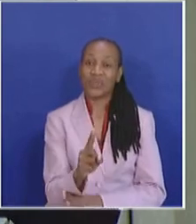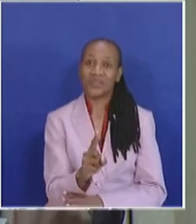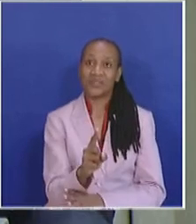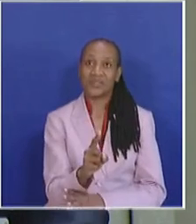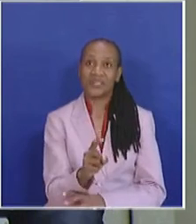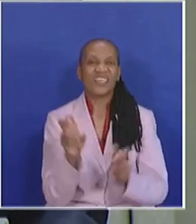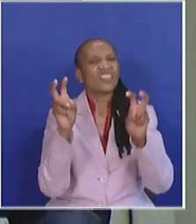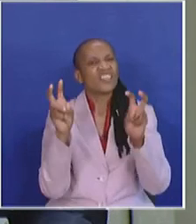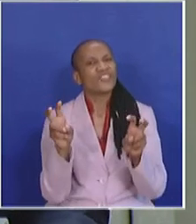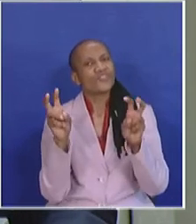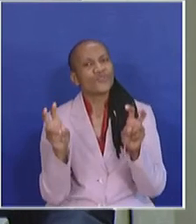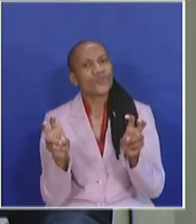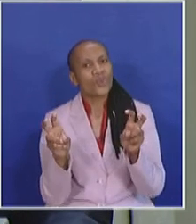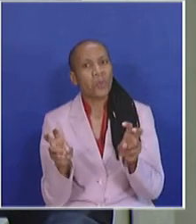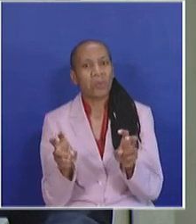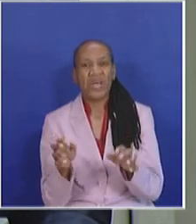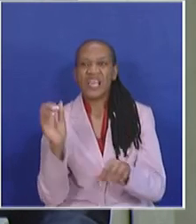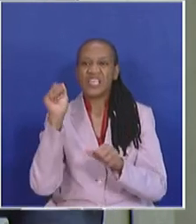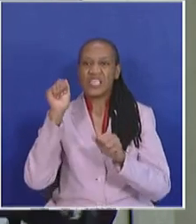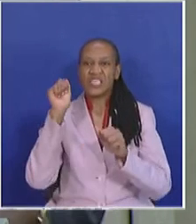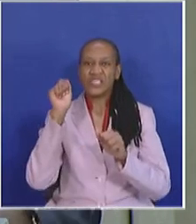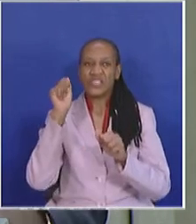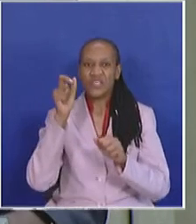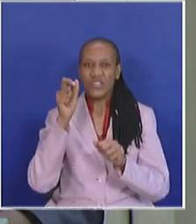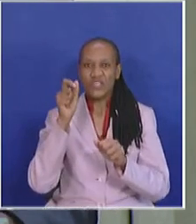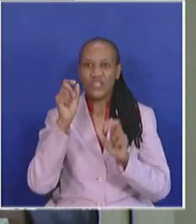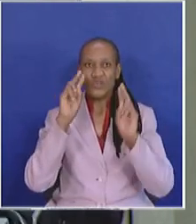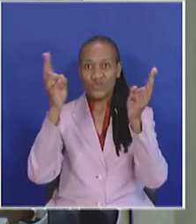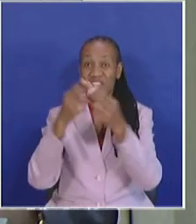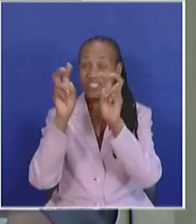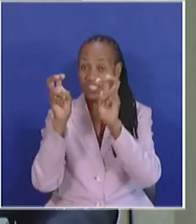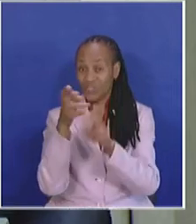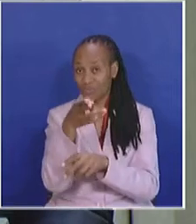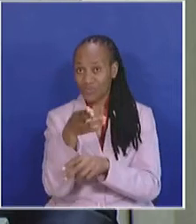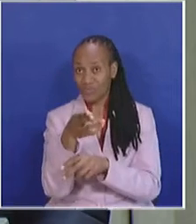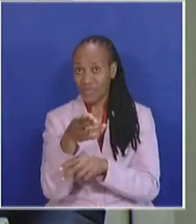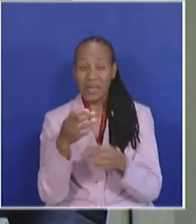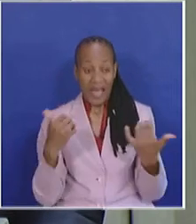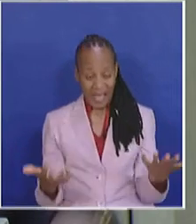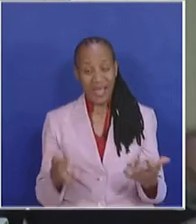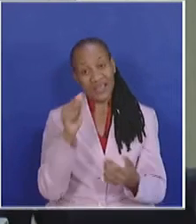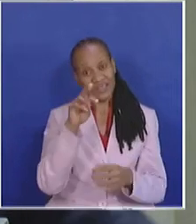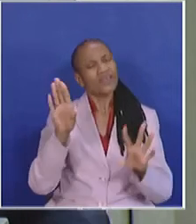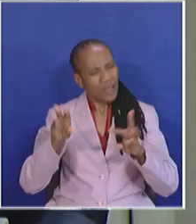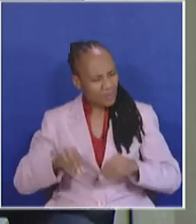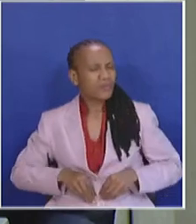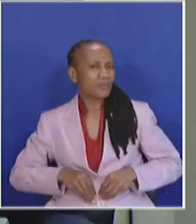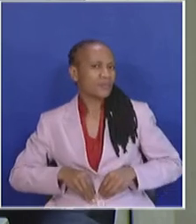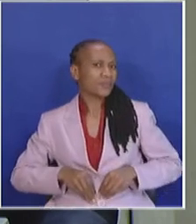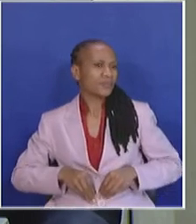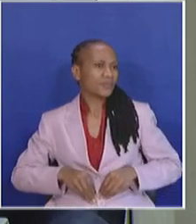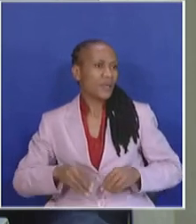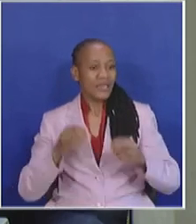the legitimate issue of the student protest, which the ANC not only embraces in